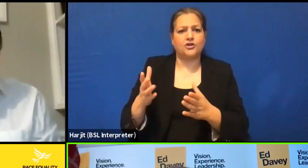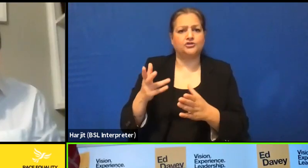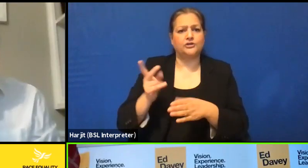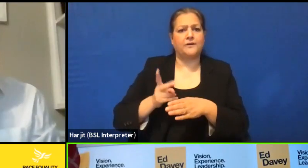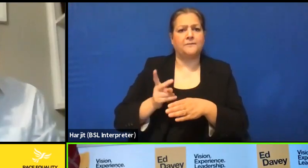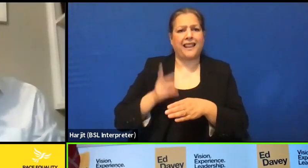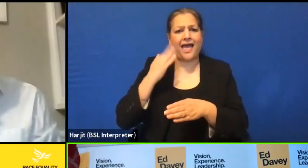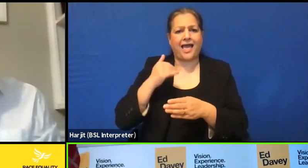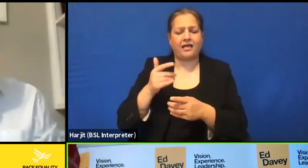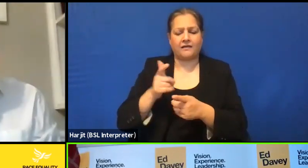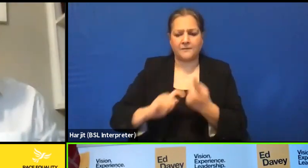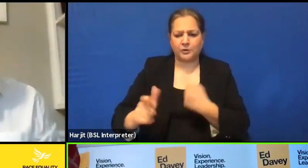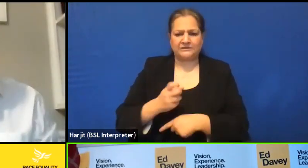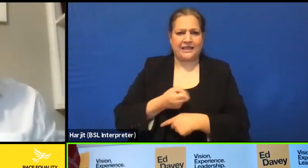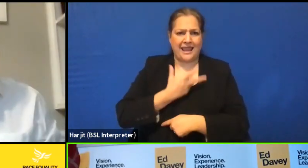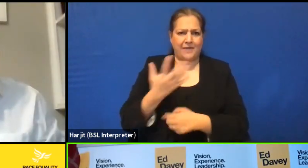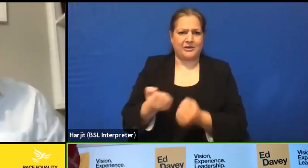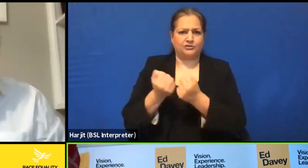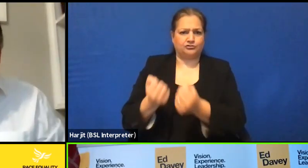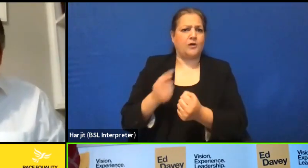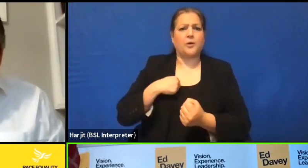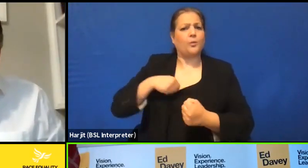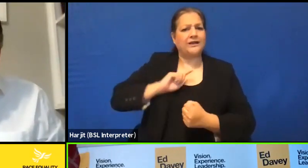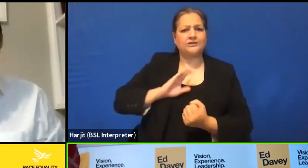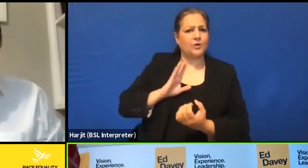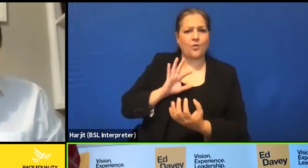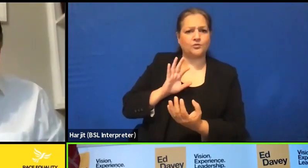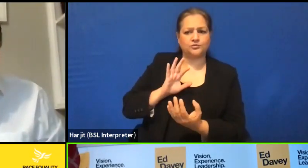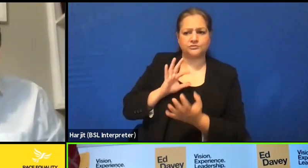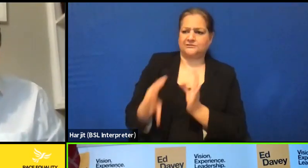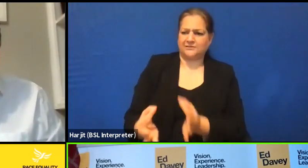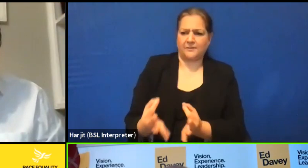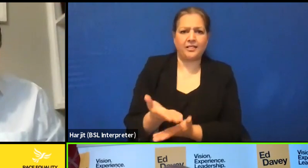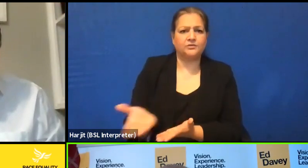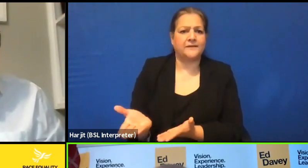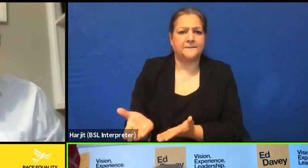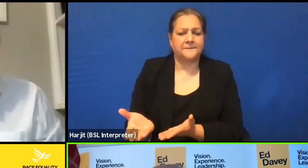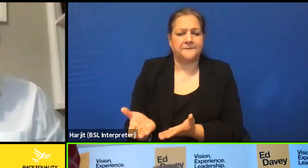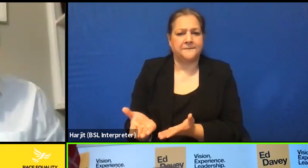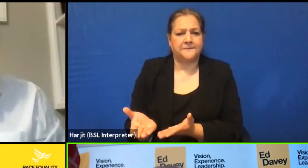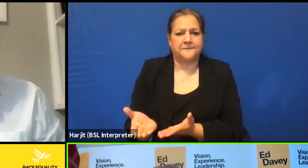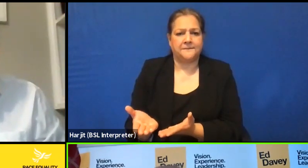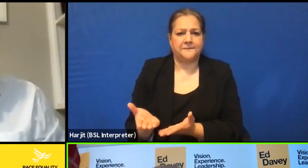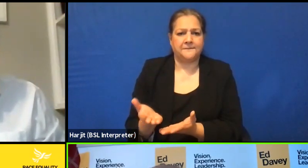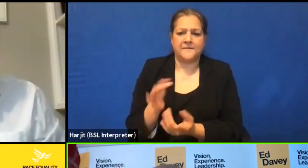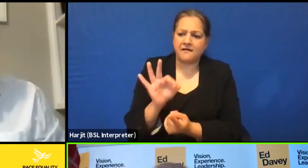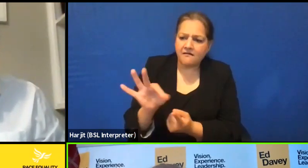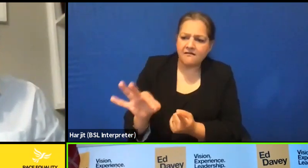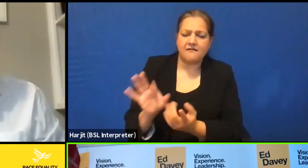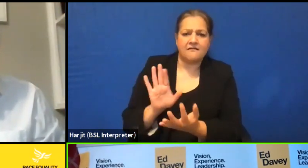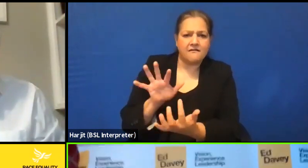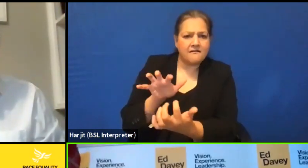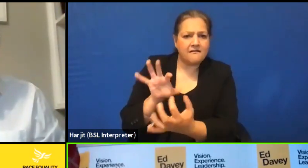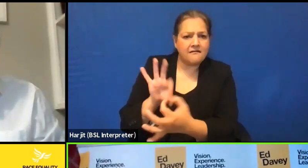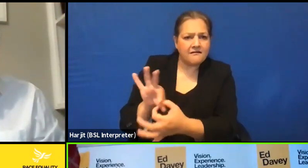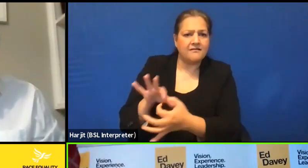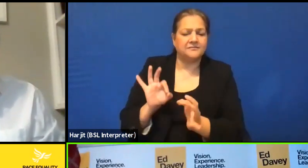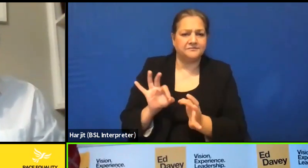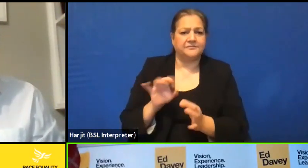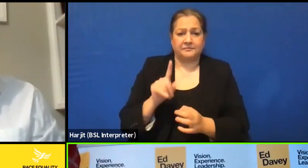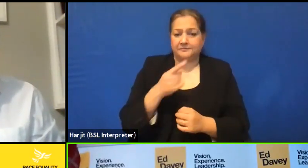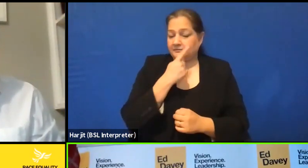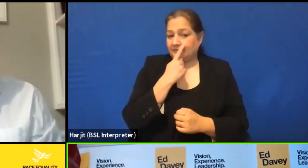very strong. We aren't reaching out to them. And I've made the point that I've seen evidence suggest that about 50% of